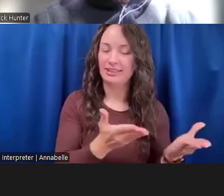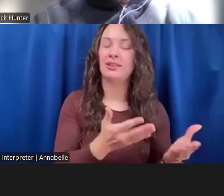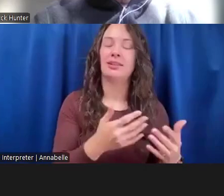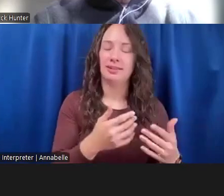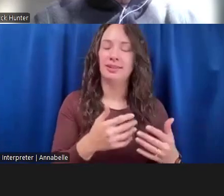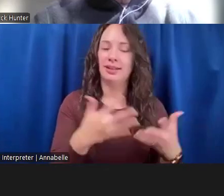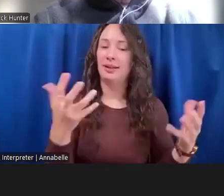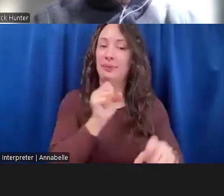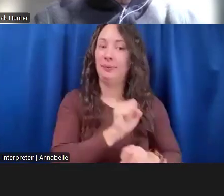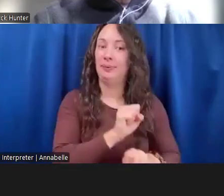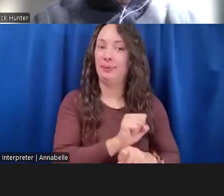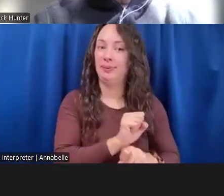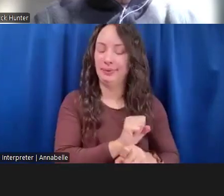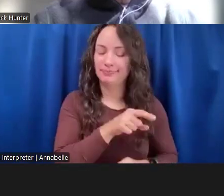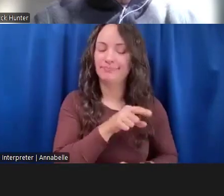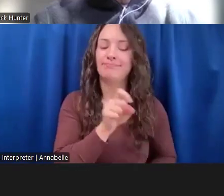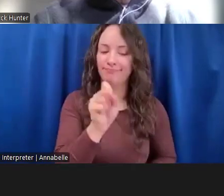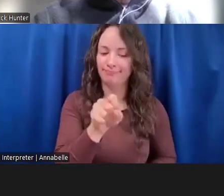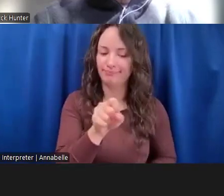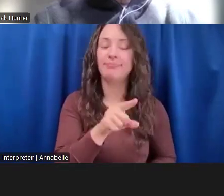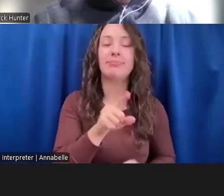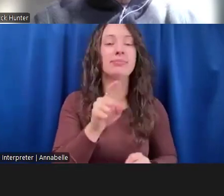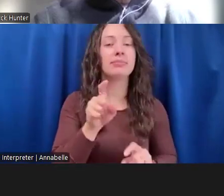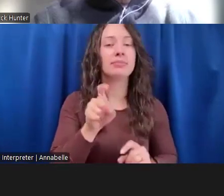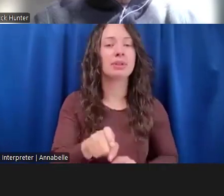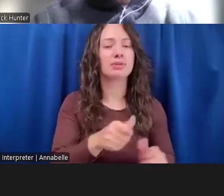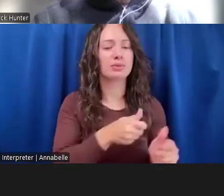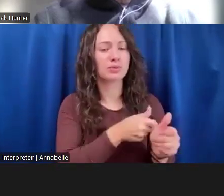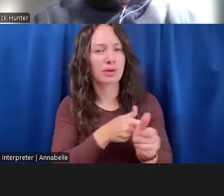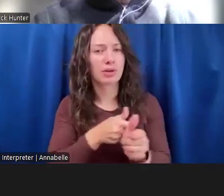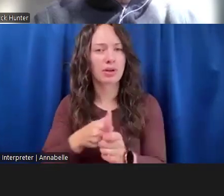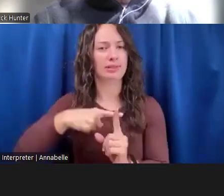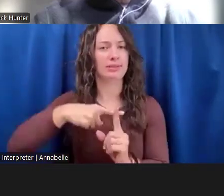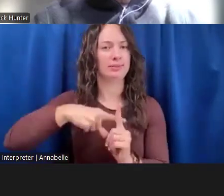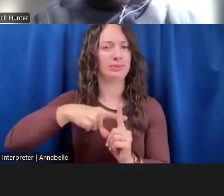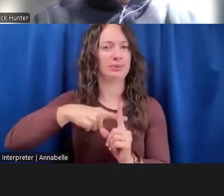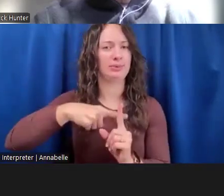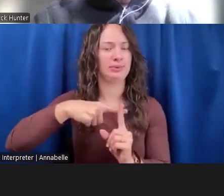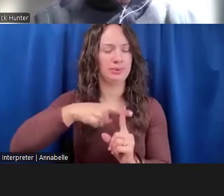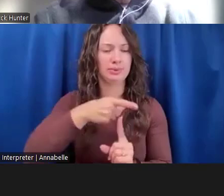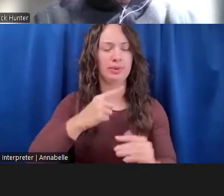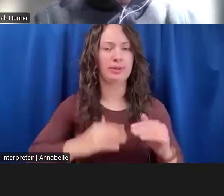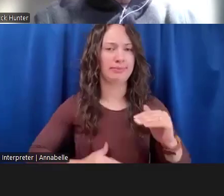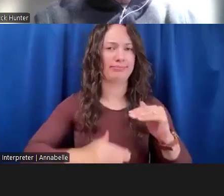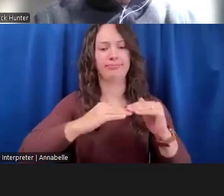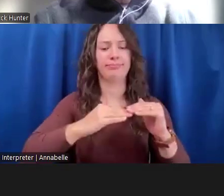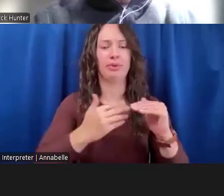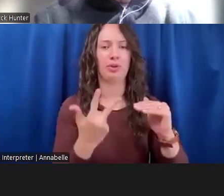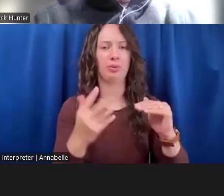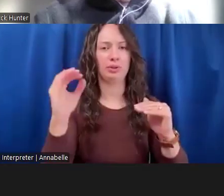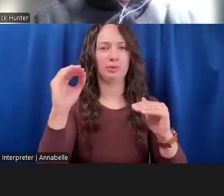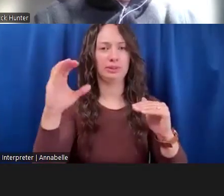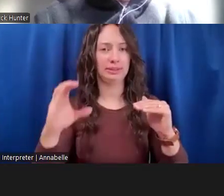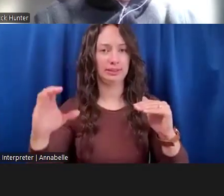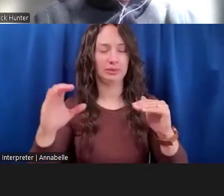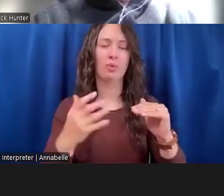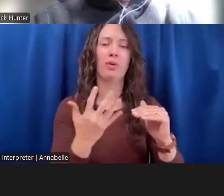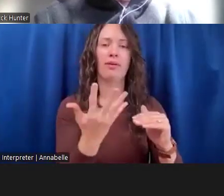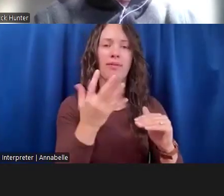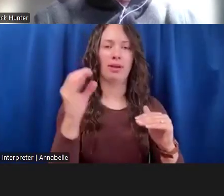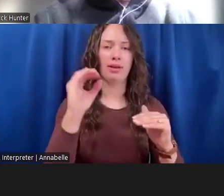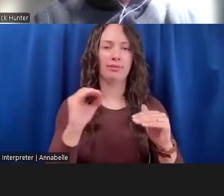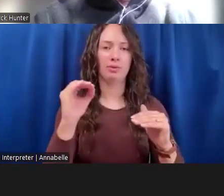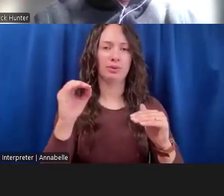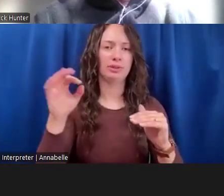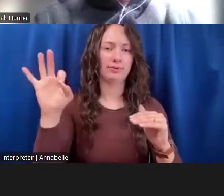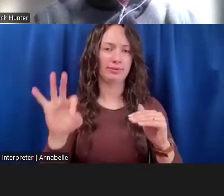yeah. Again, it's tracking the temperature, not moving it more than 3 degrees C or 5 degrees Fahrenheit. Those are safe